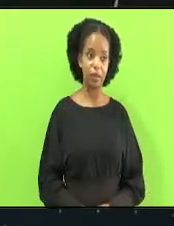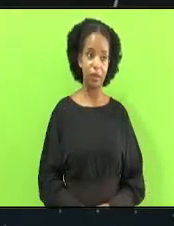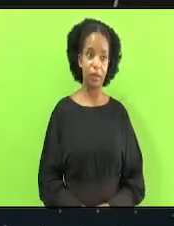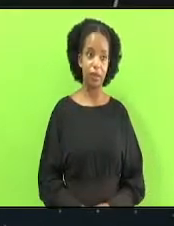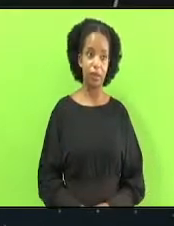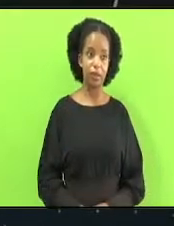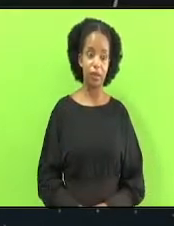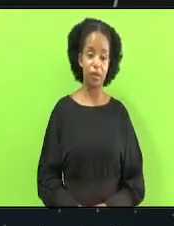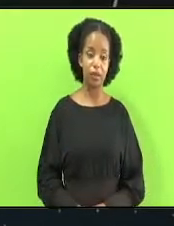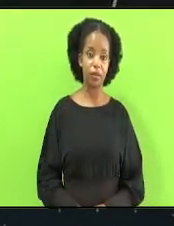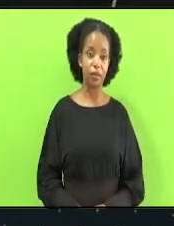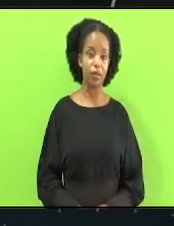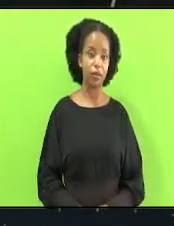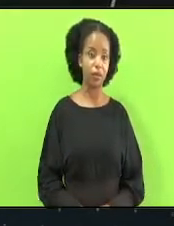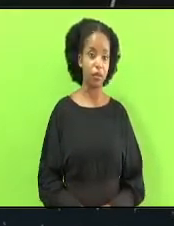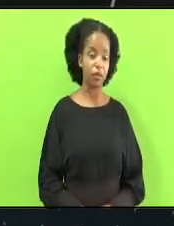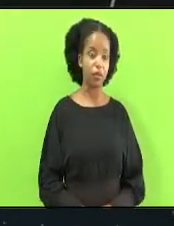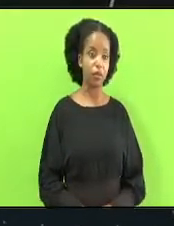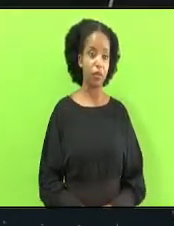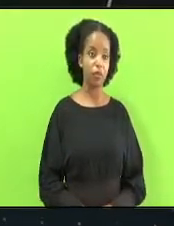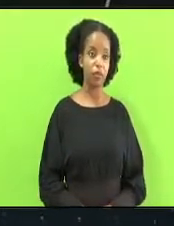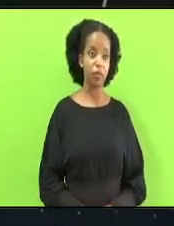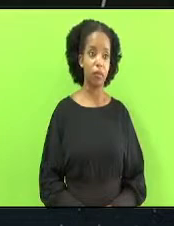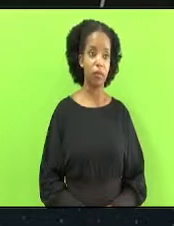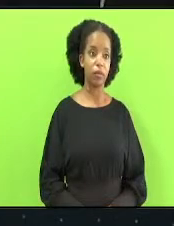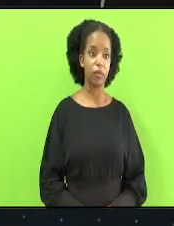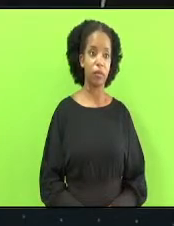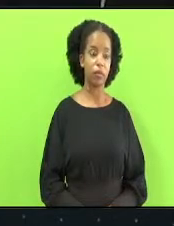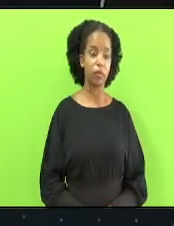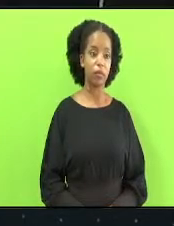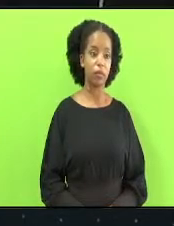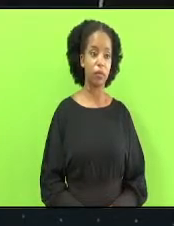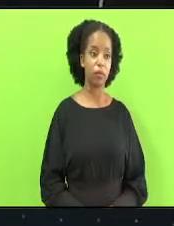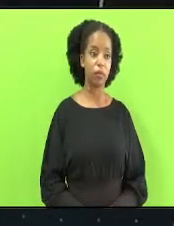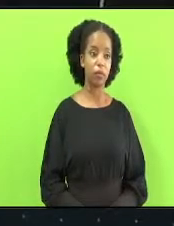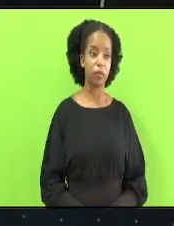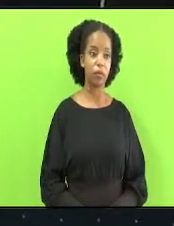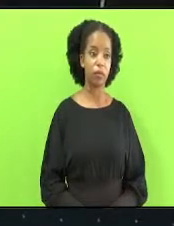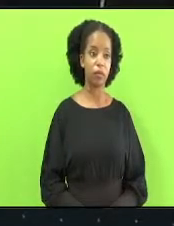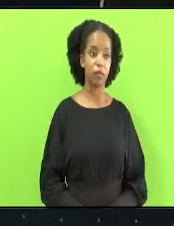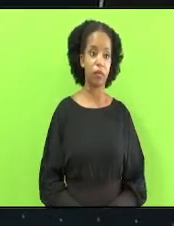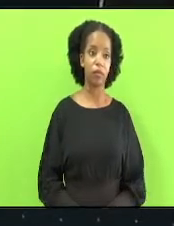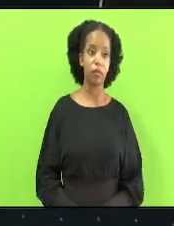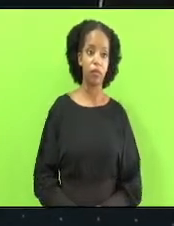ko gore nna ke moithuti mo tlase ga